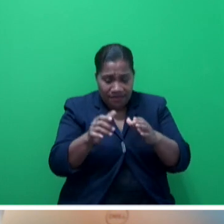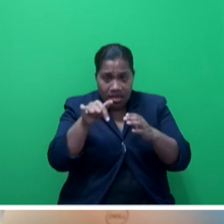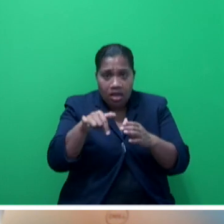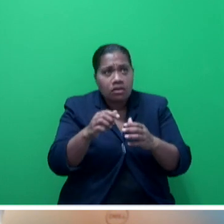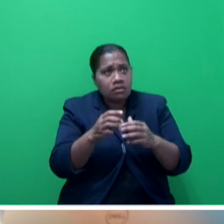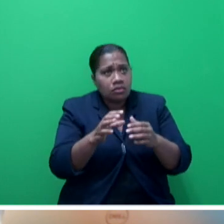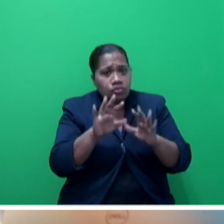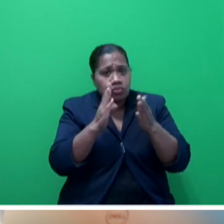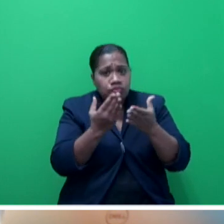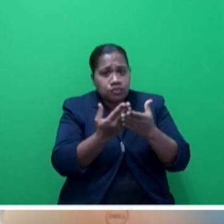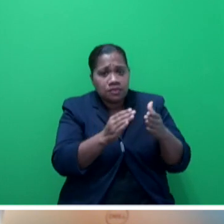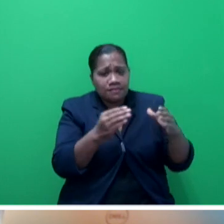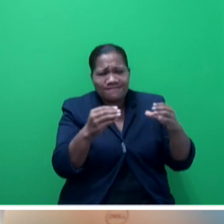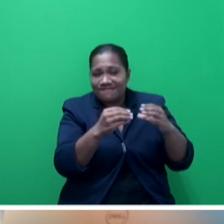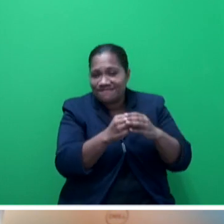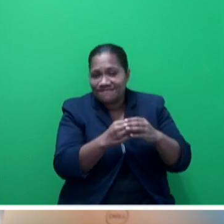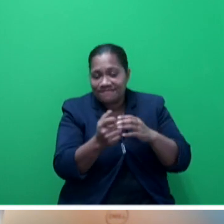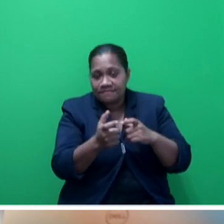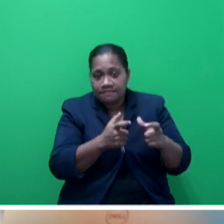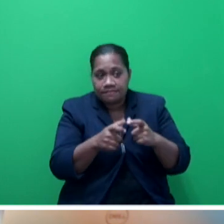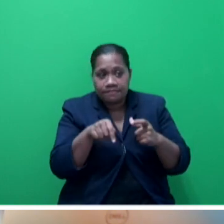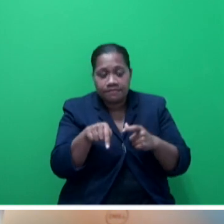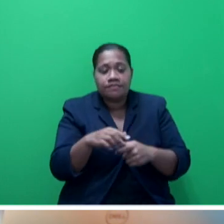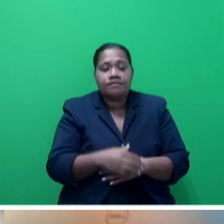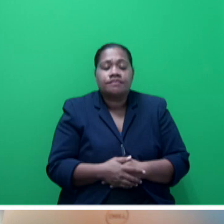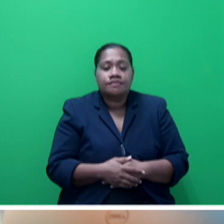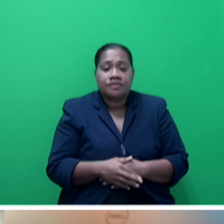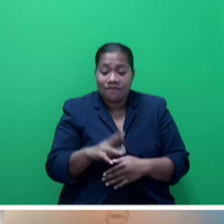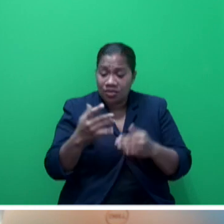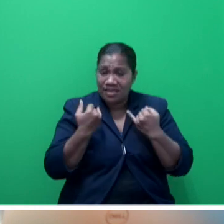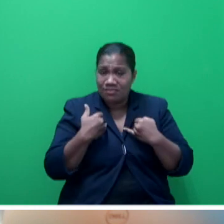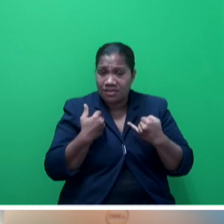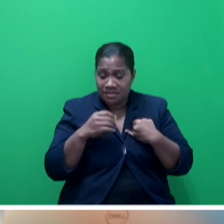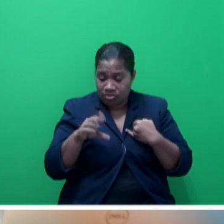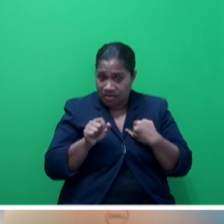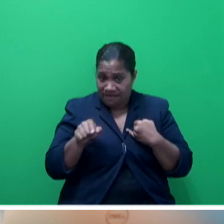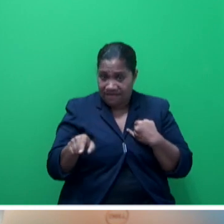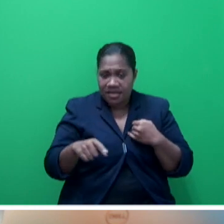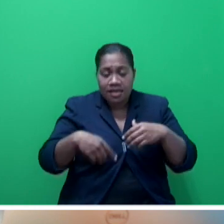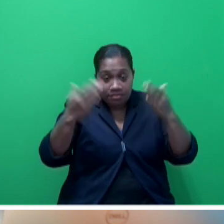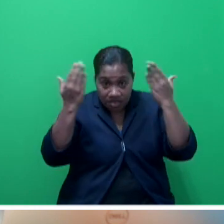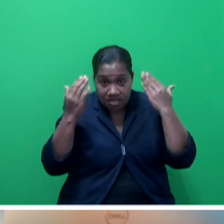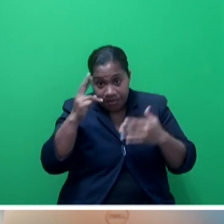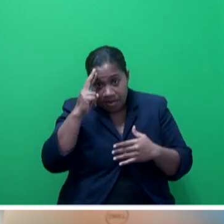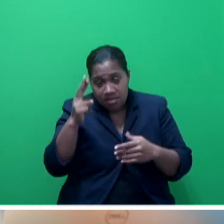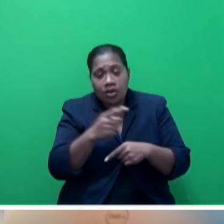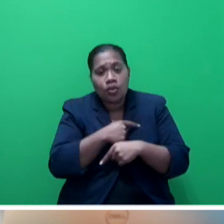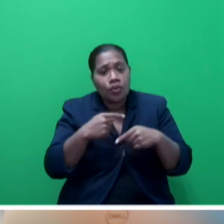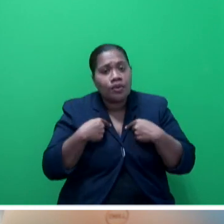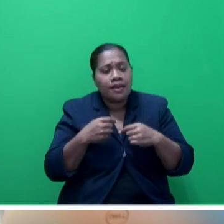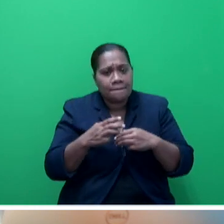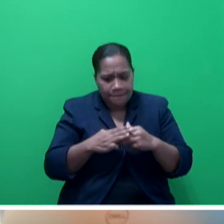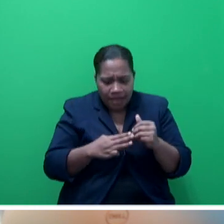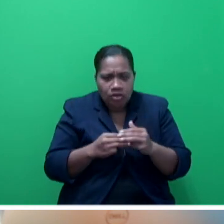work ensued in readiness for the implementation of the ERPA. Mr. Speaker, sir, humanity has